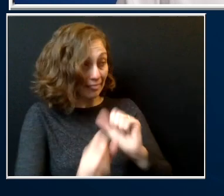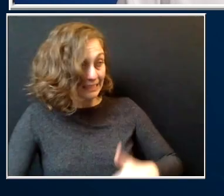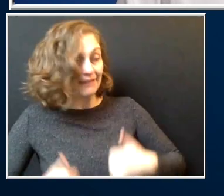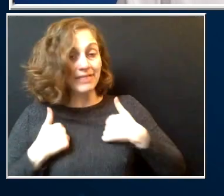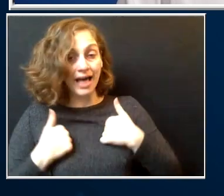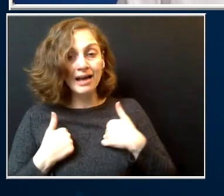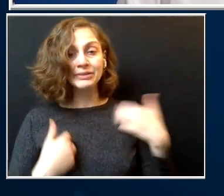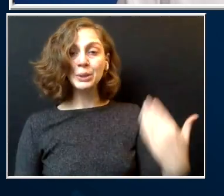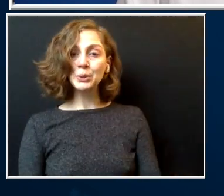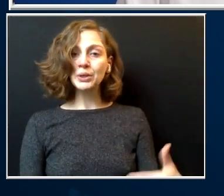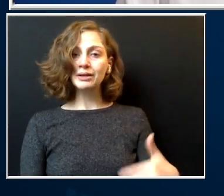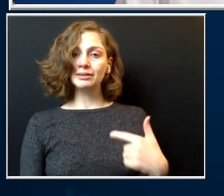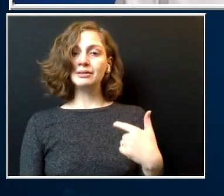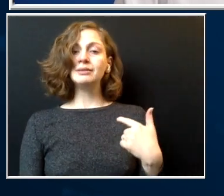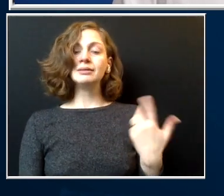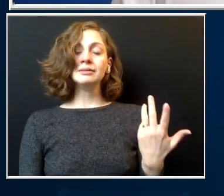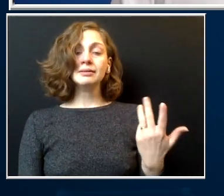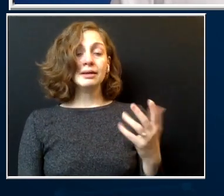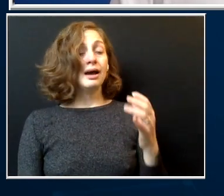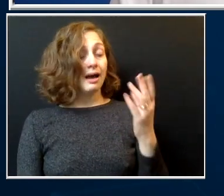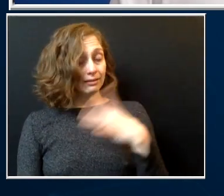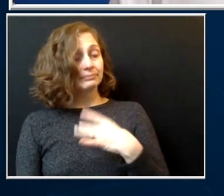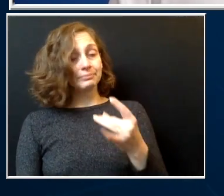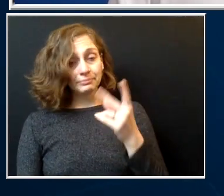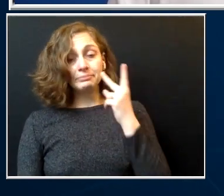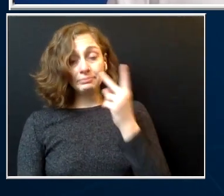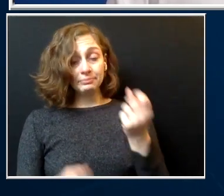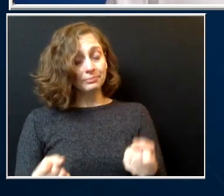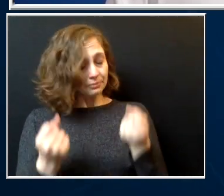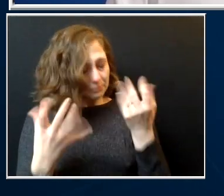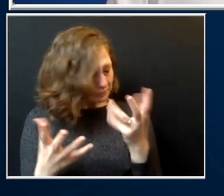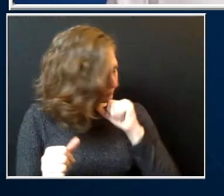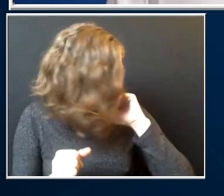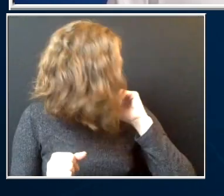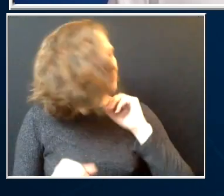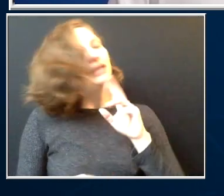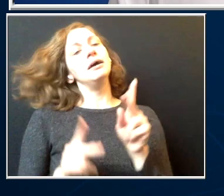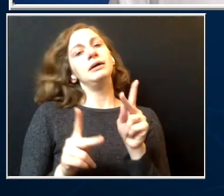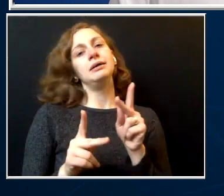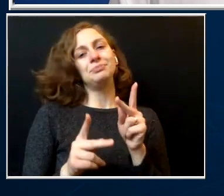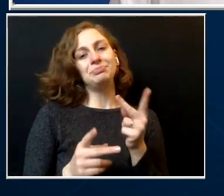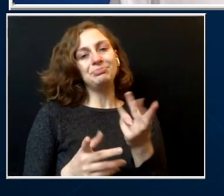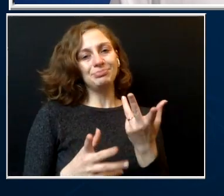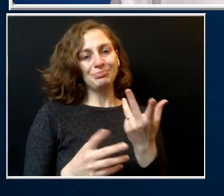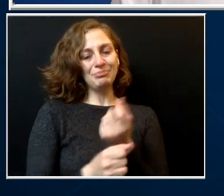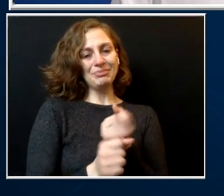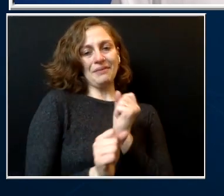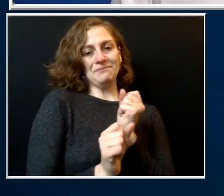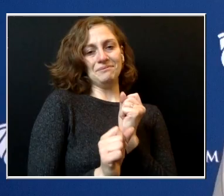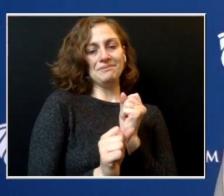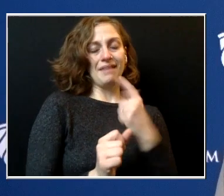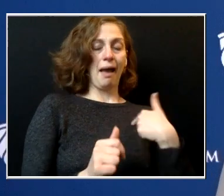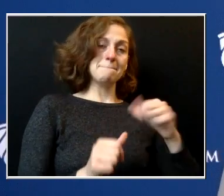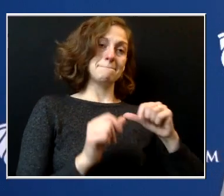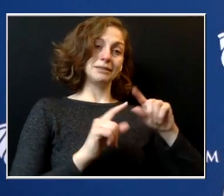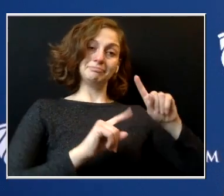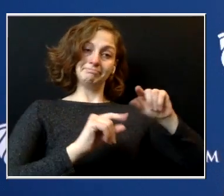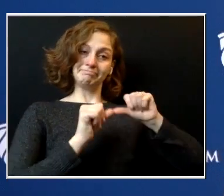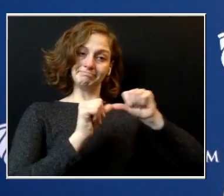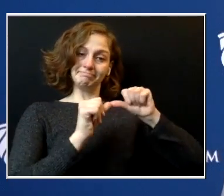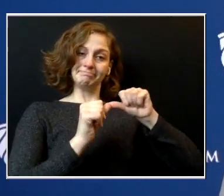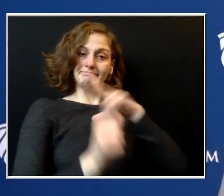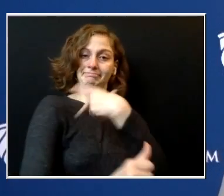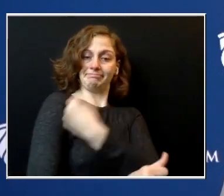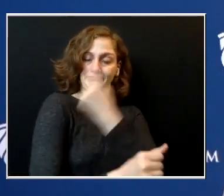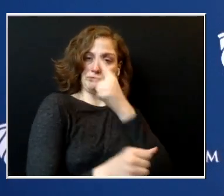like that percentage risk reduction. So yes, I'm going to keep getting my COVID vaccination. And I think the important thing is this occurred through all those